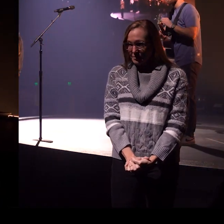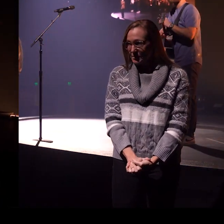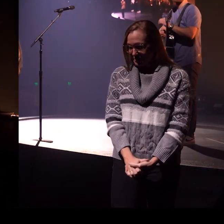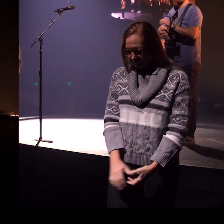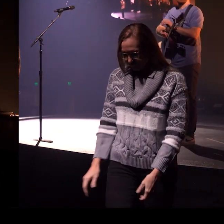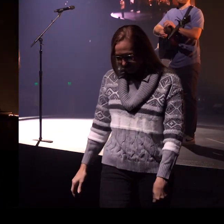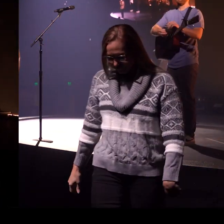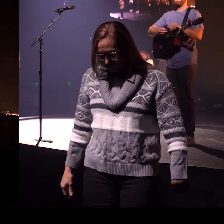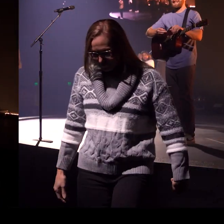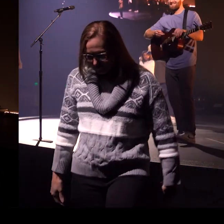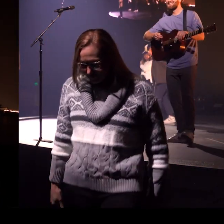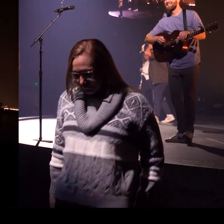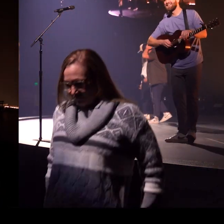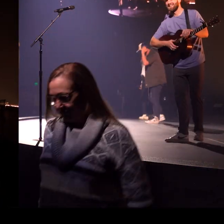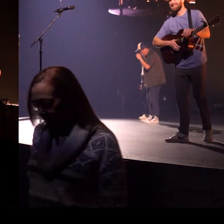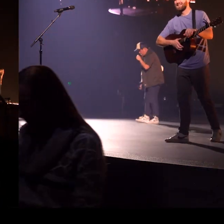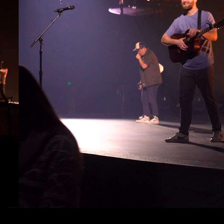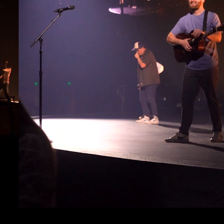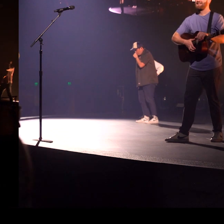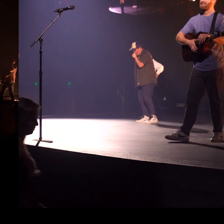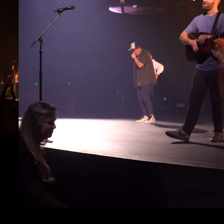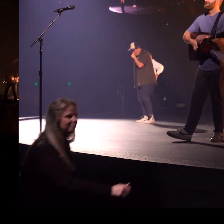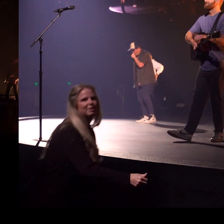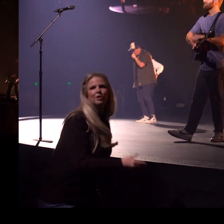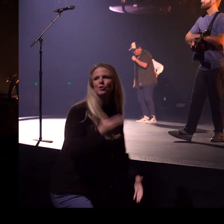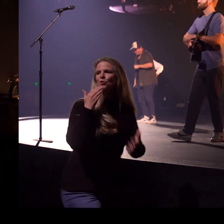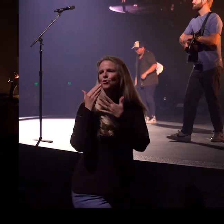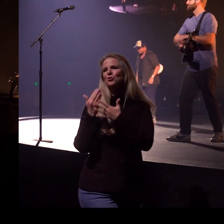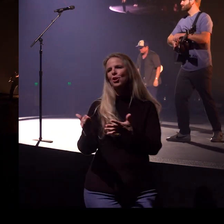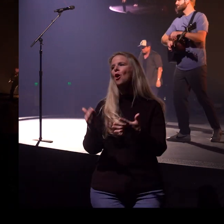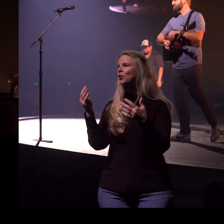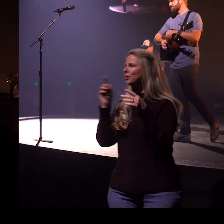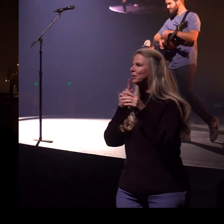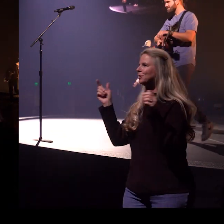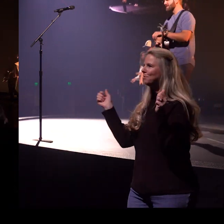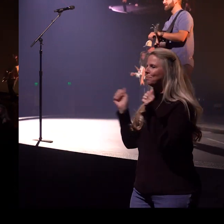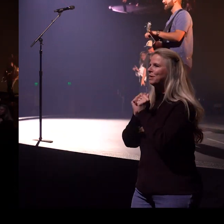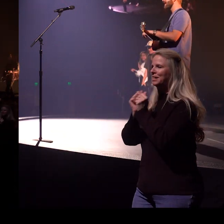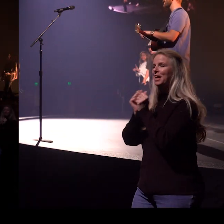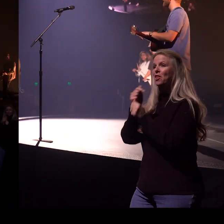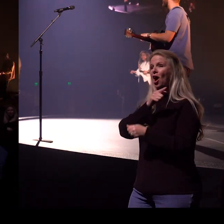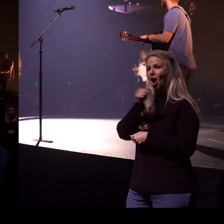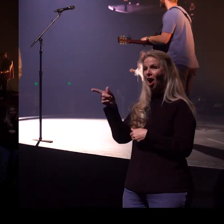It is so good to sing together. It is so good to be together. Are you guys happy to be here or what?